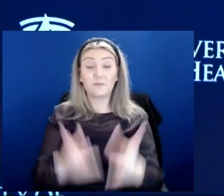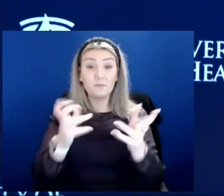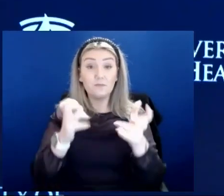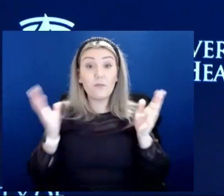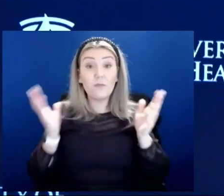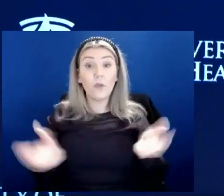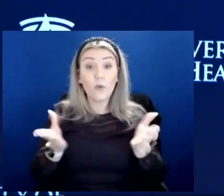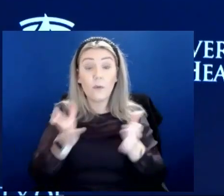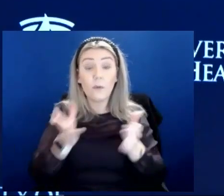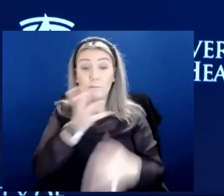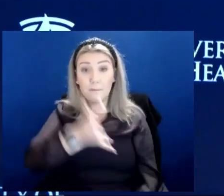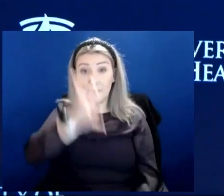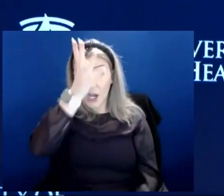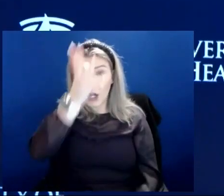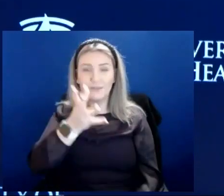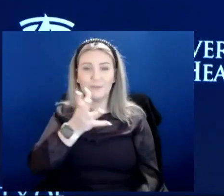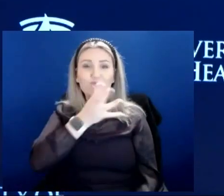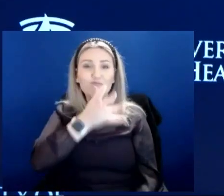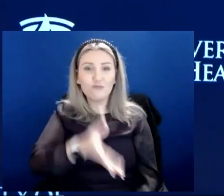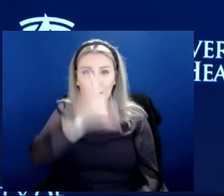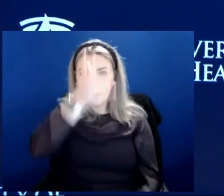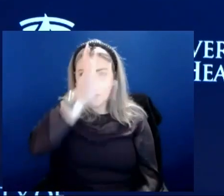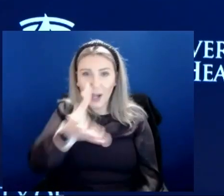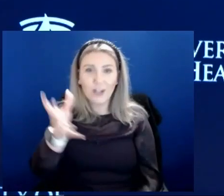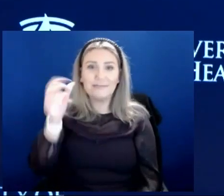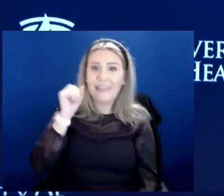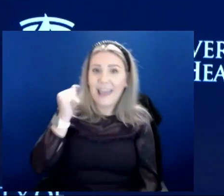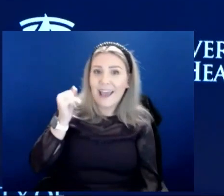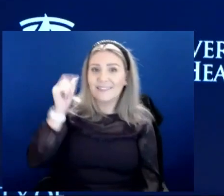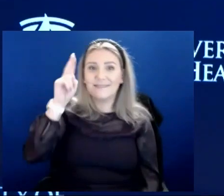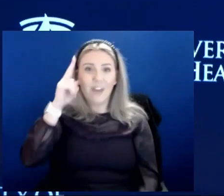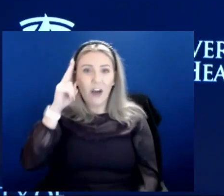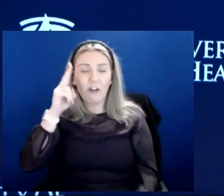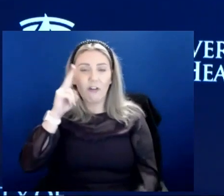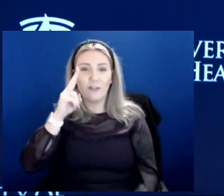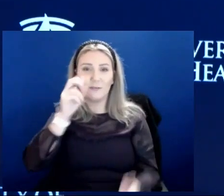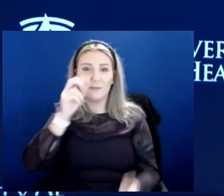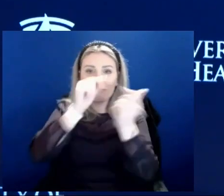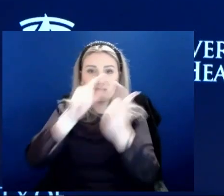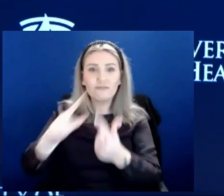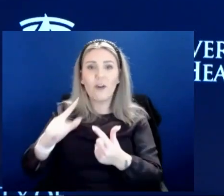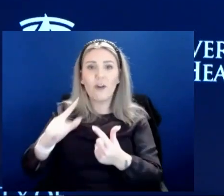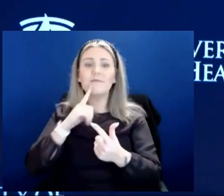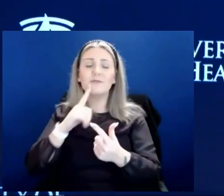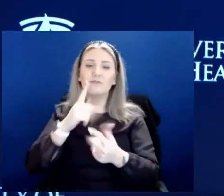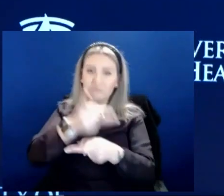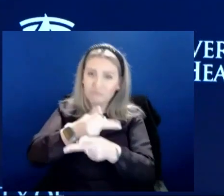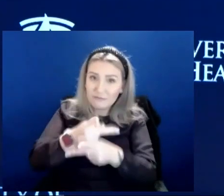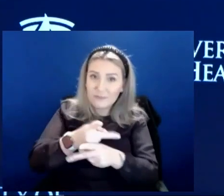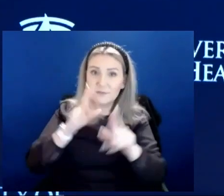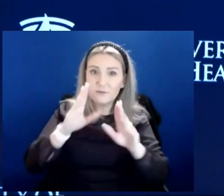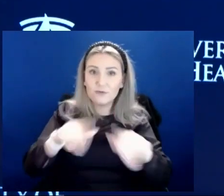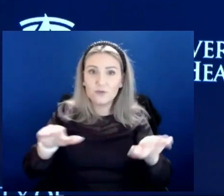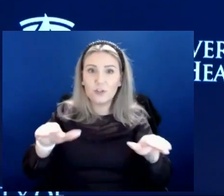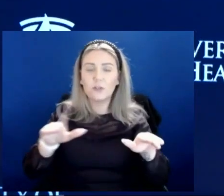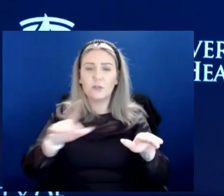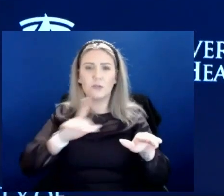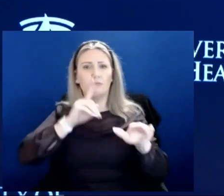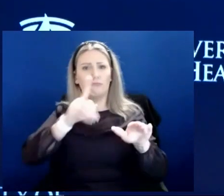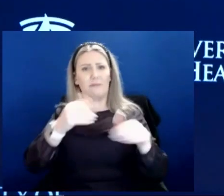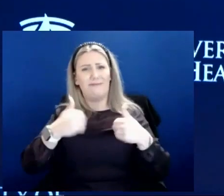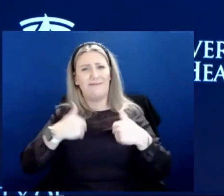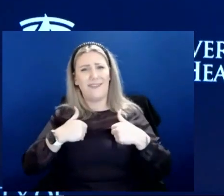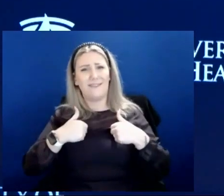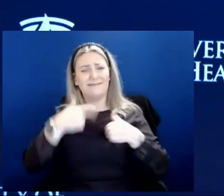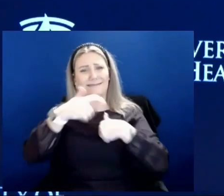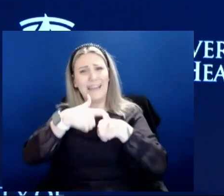parents, grandparents, aunts, uncles, all of you who care for children to really spend time with them and to help them